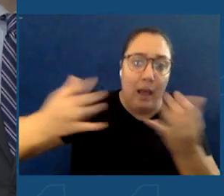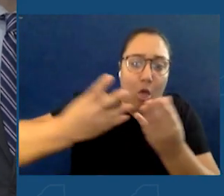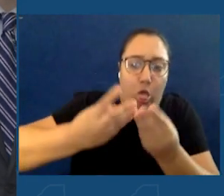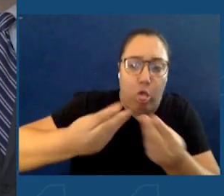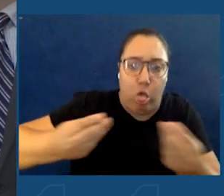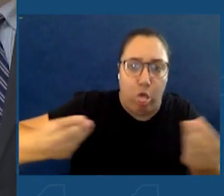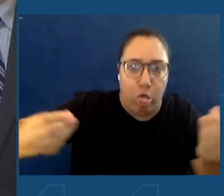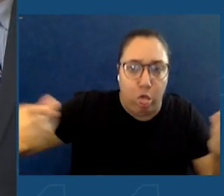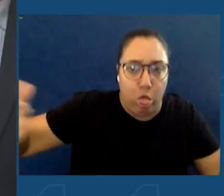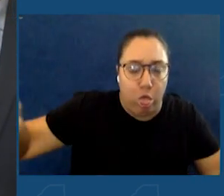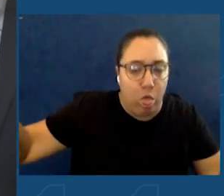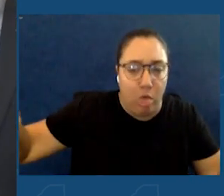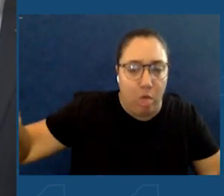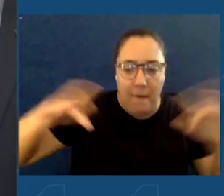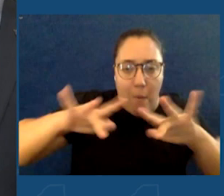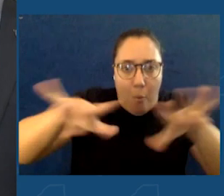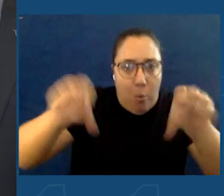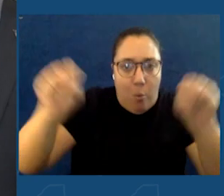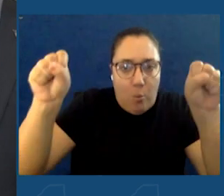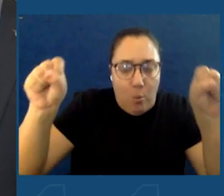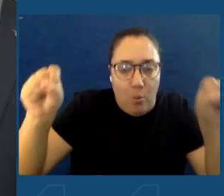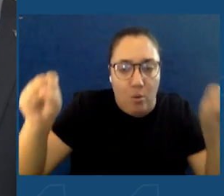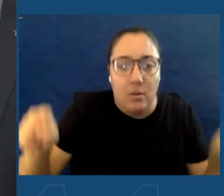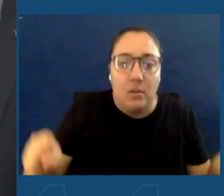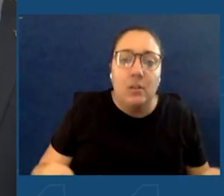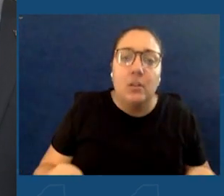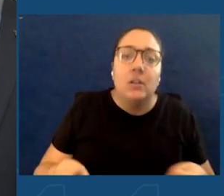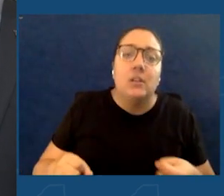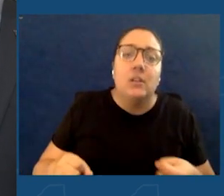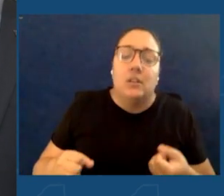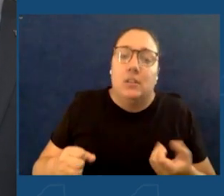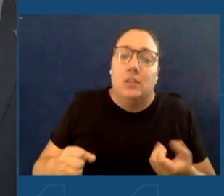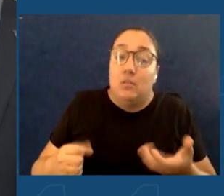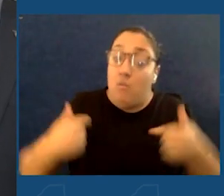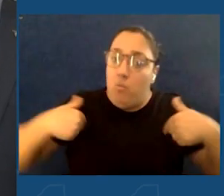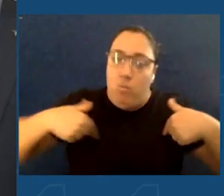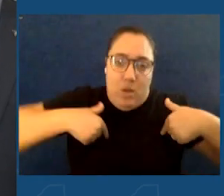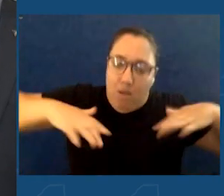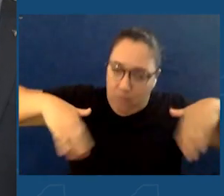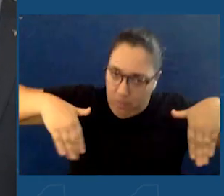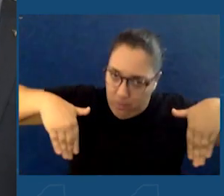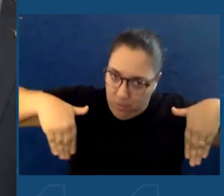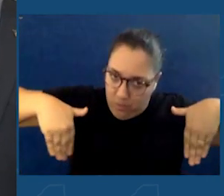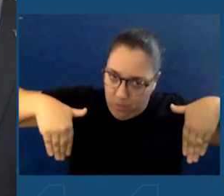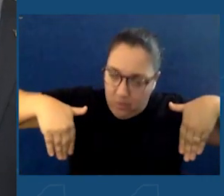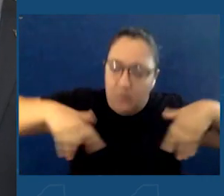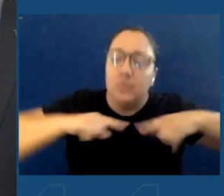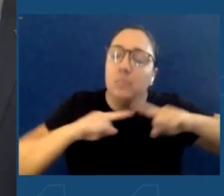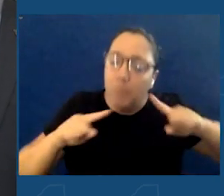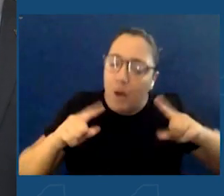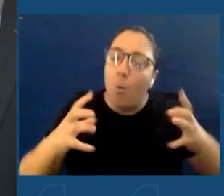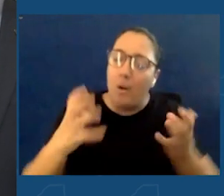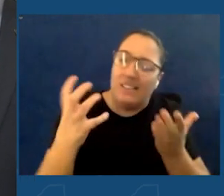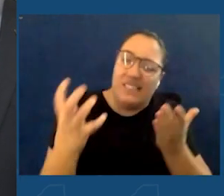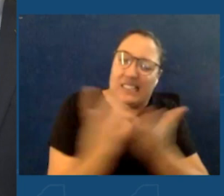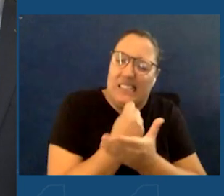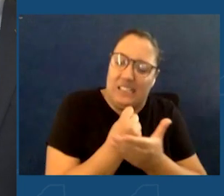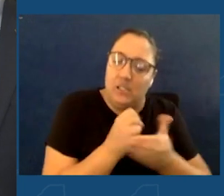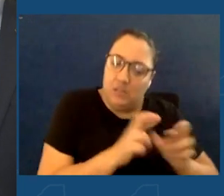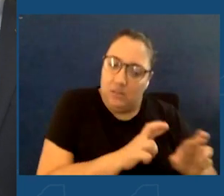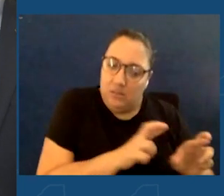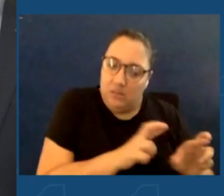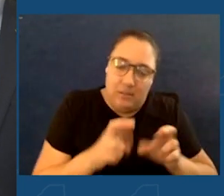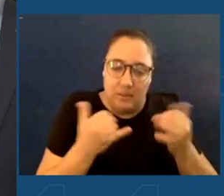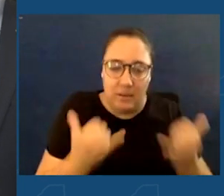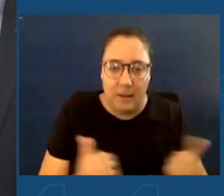just empty. So we're not in that stage, but let's take some steps. And also, something we've not had to see